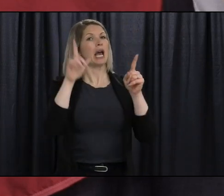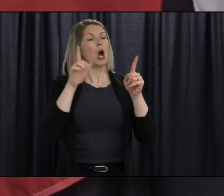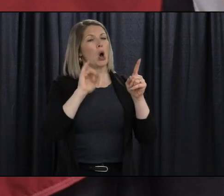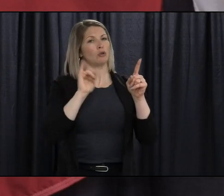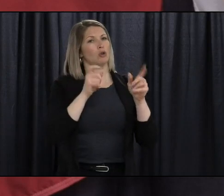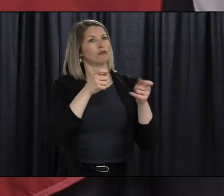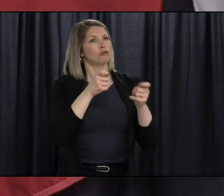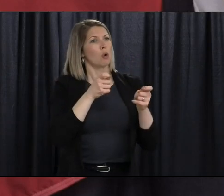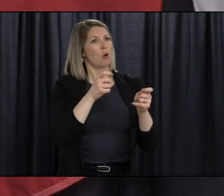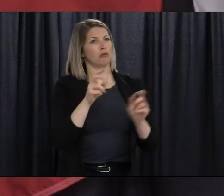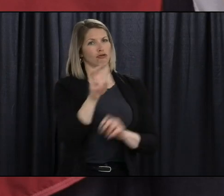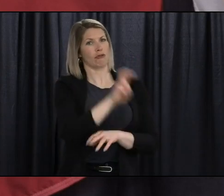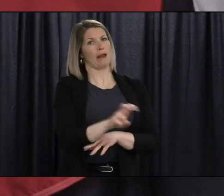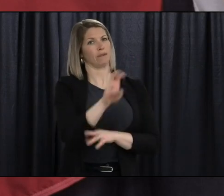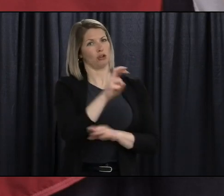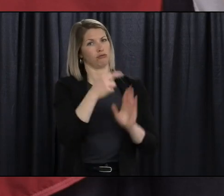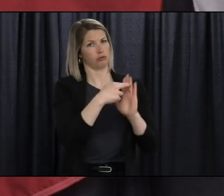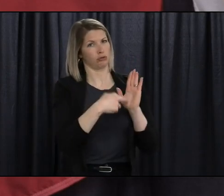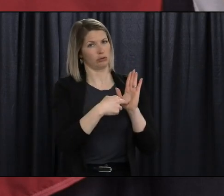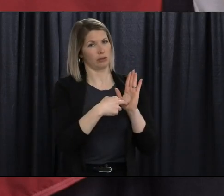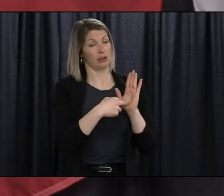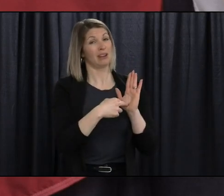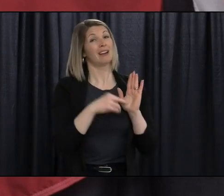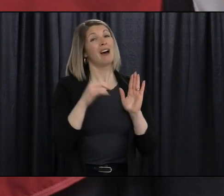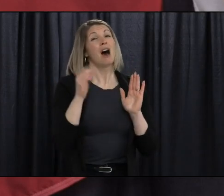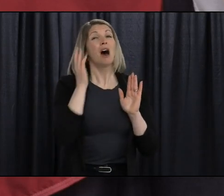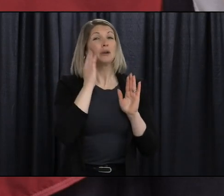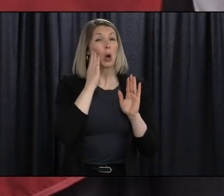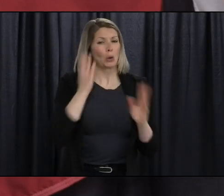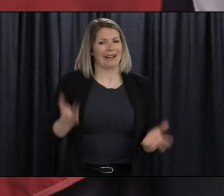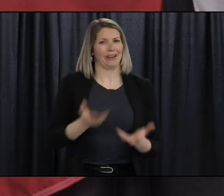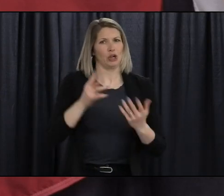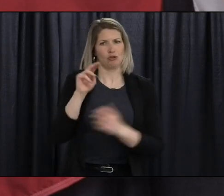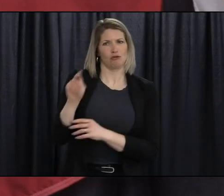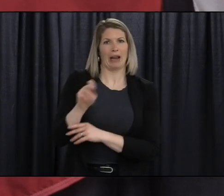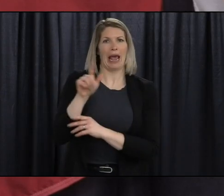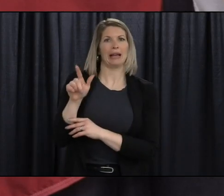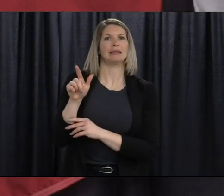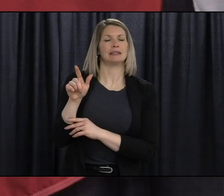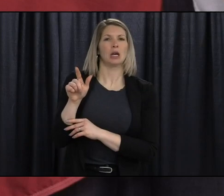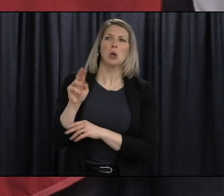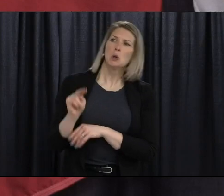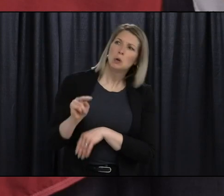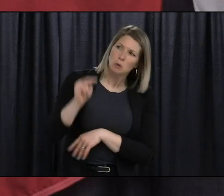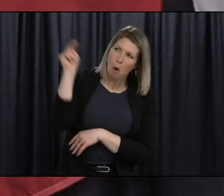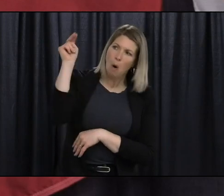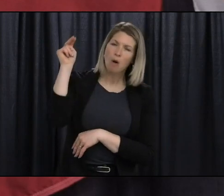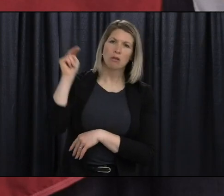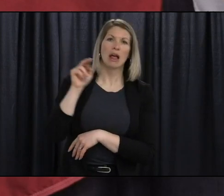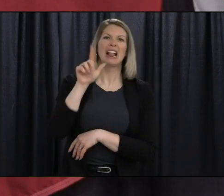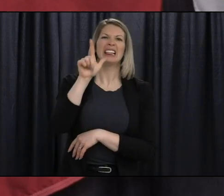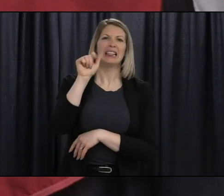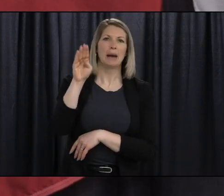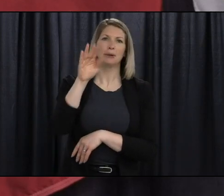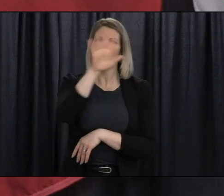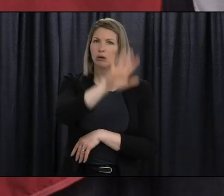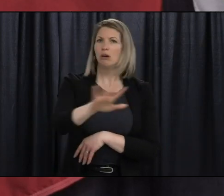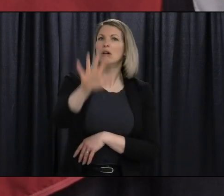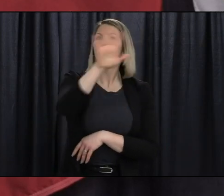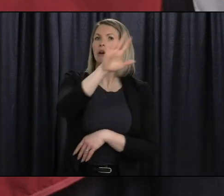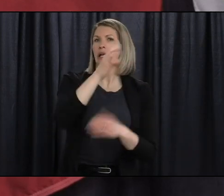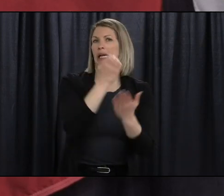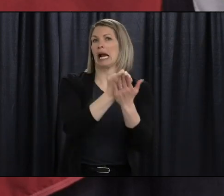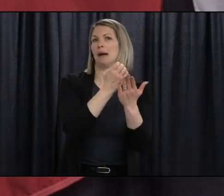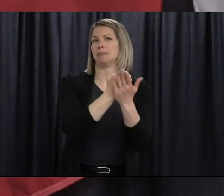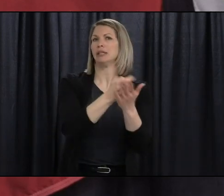right, Ben. There's no question that outfitters, you know, a big portion of their customers would come from, and their clients would